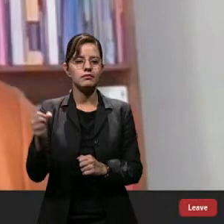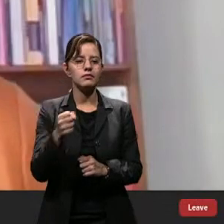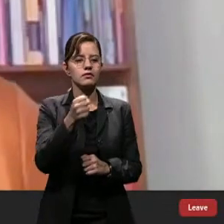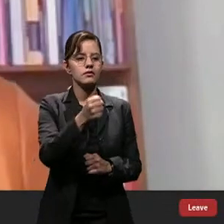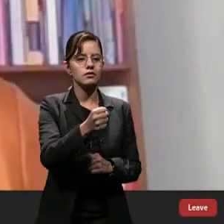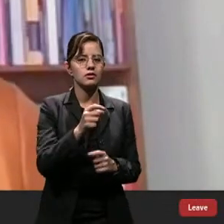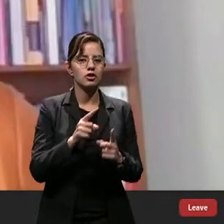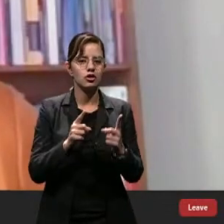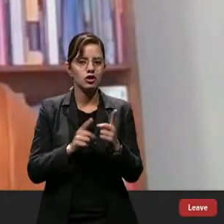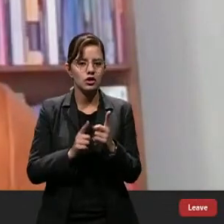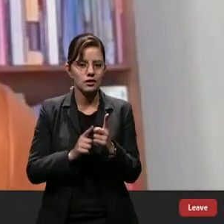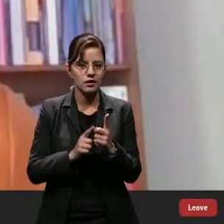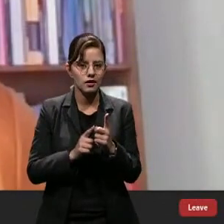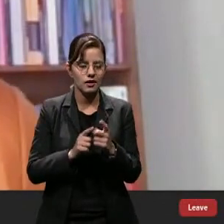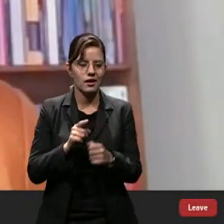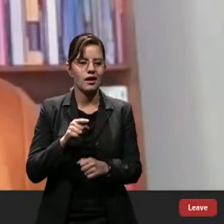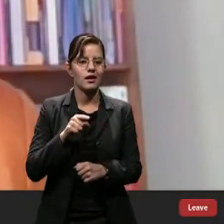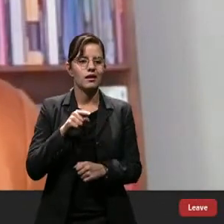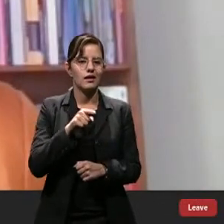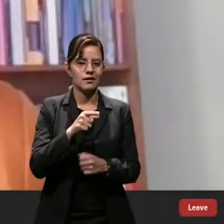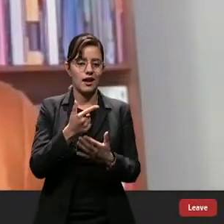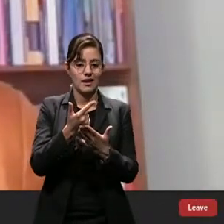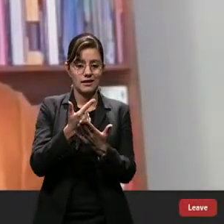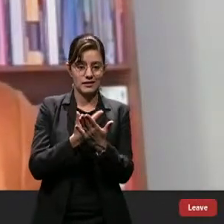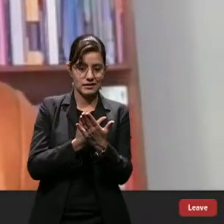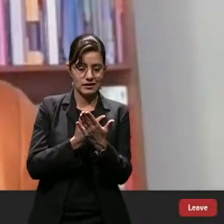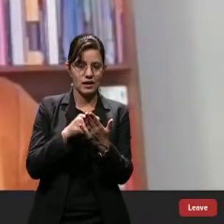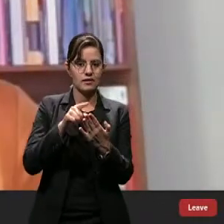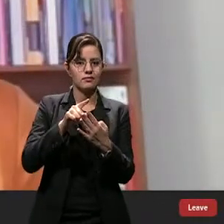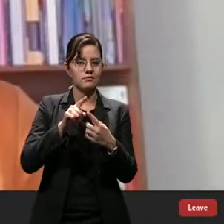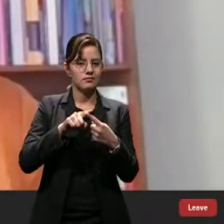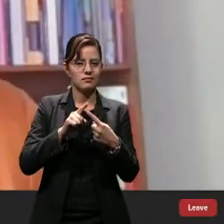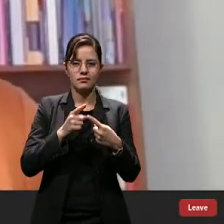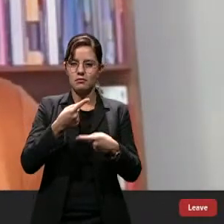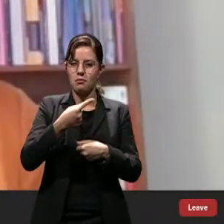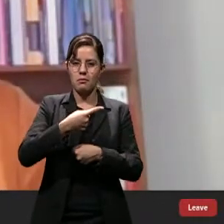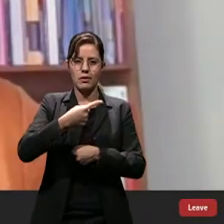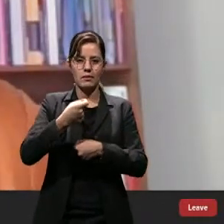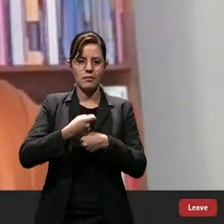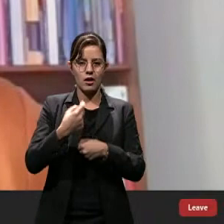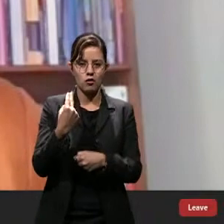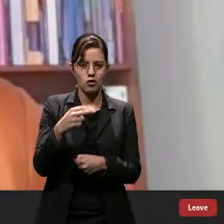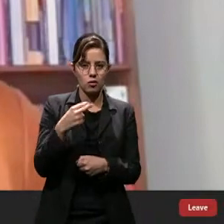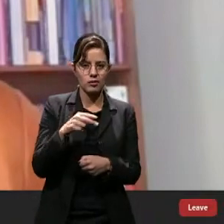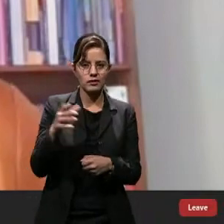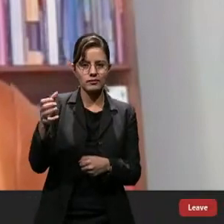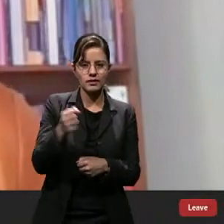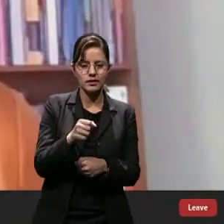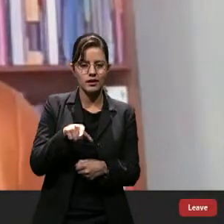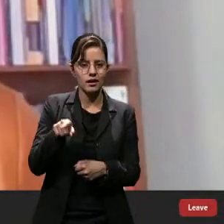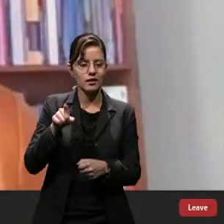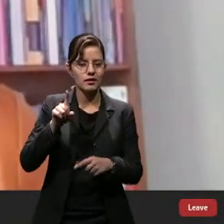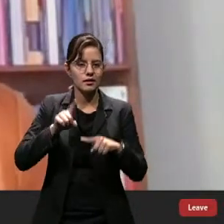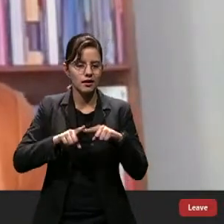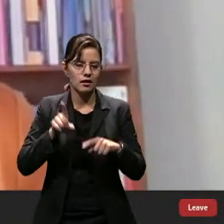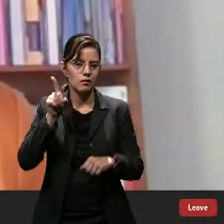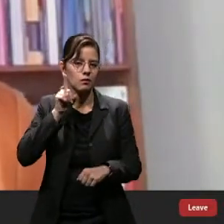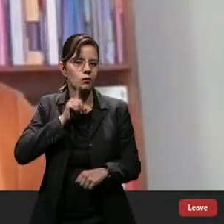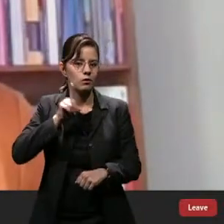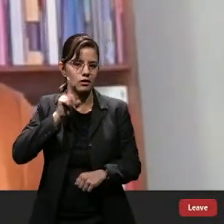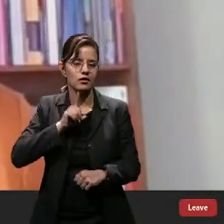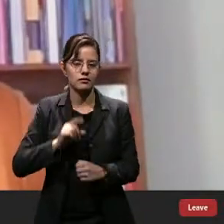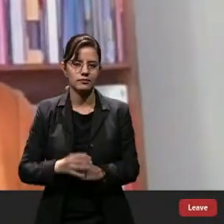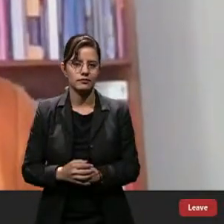50% in the electoral list. So obviously, this is a proposal